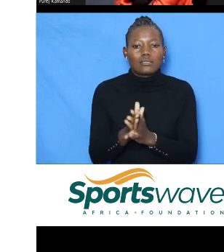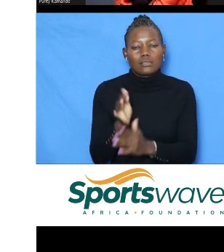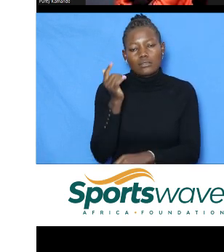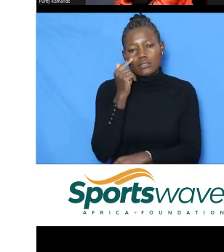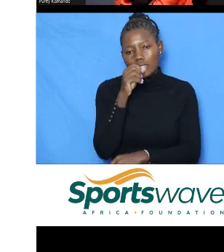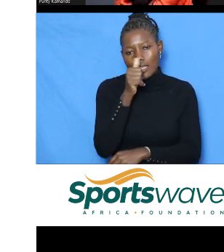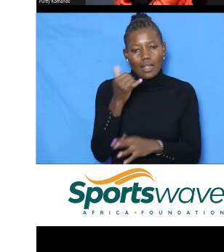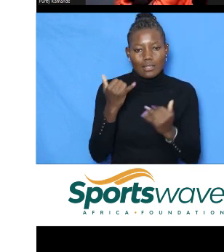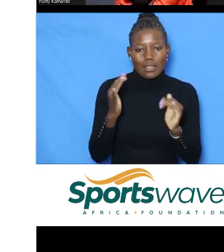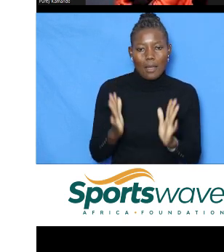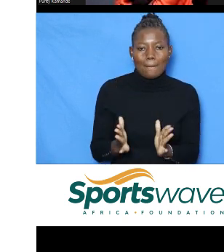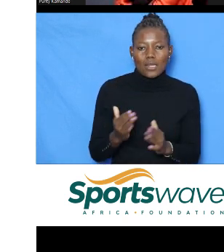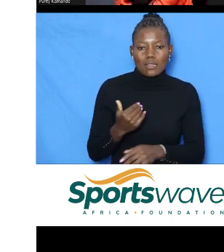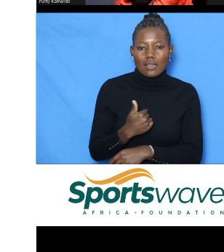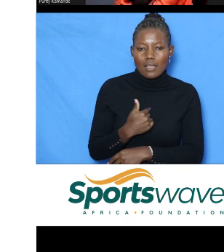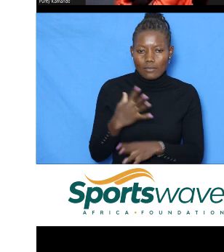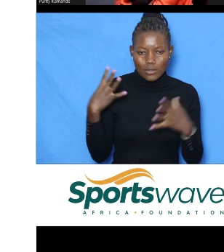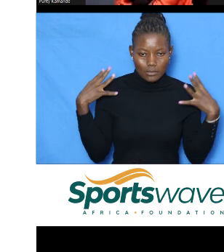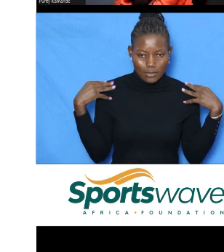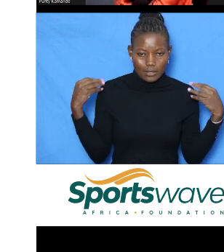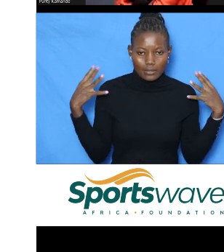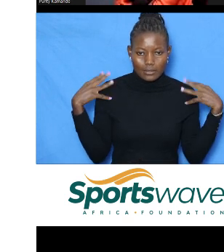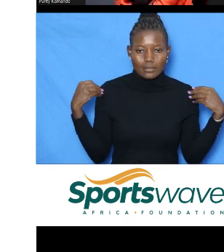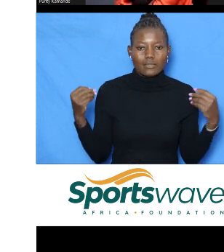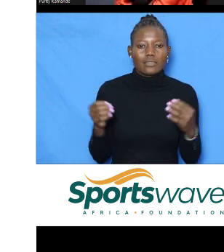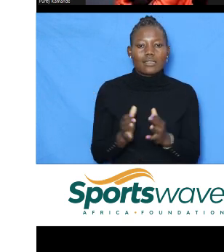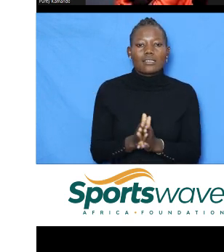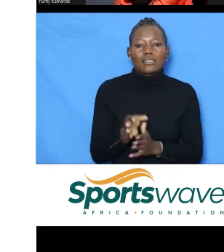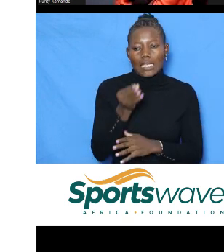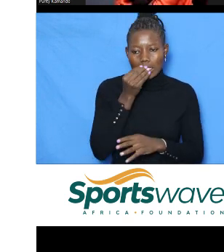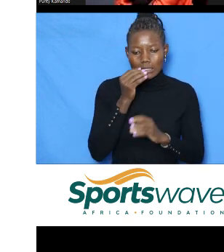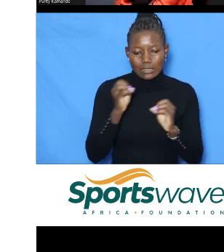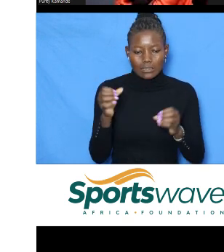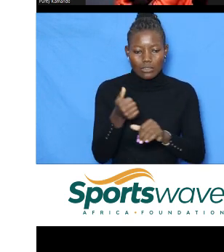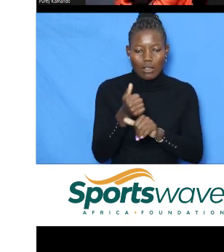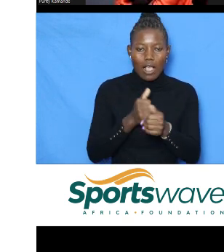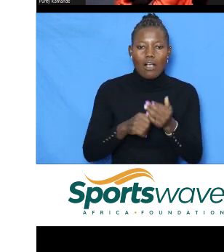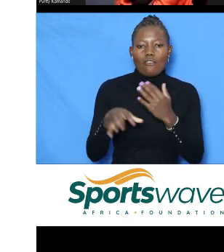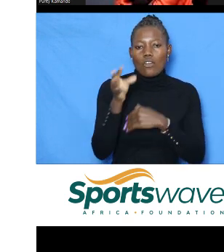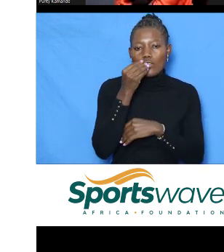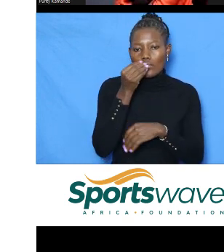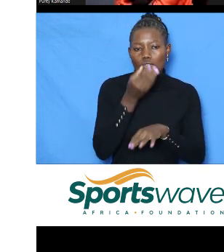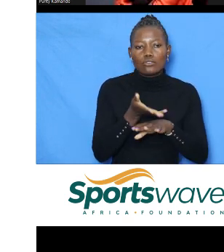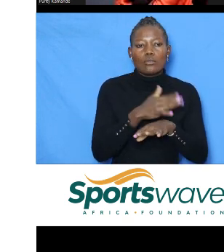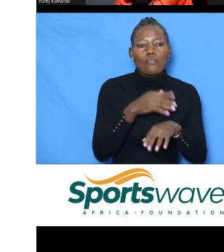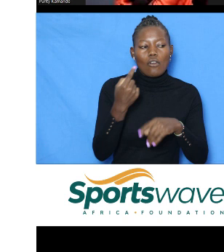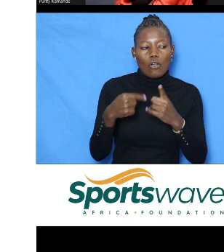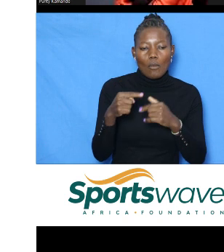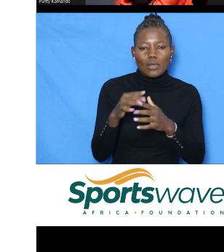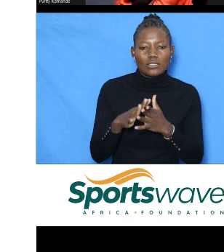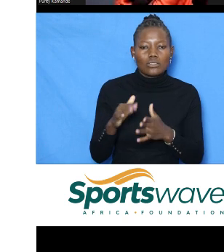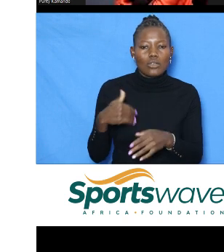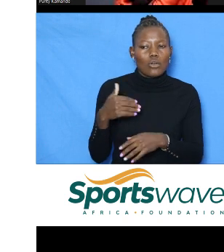some athletes have been practicing that they starve or they avoid taking a meal before a game. This is